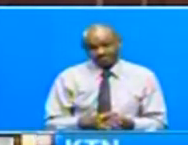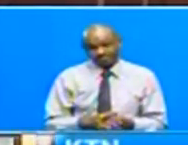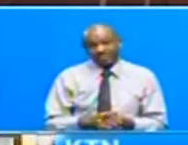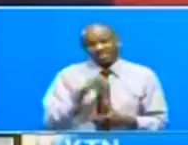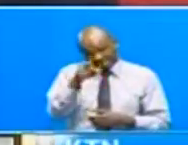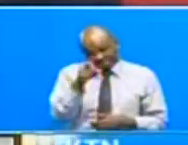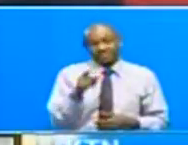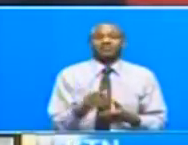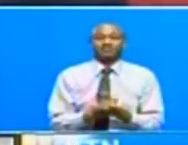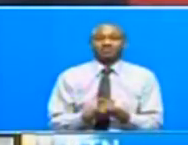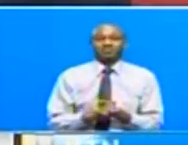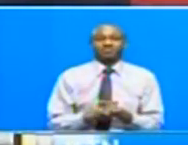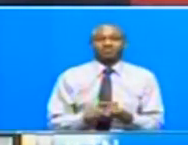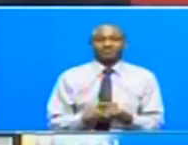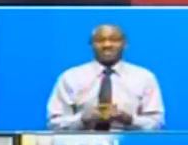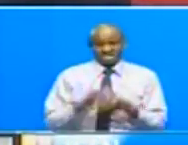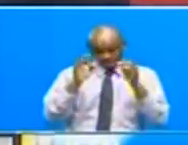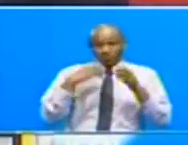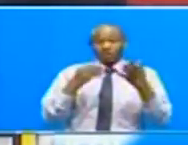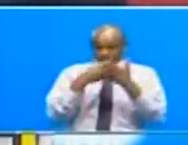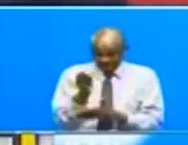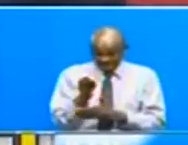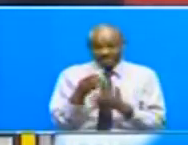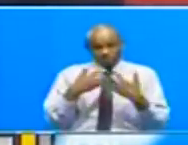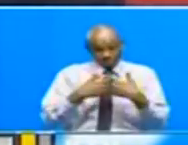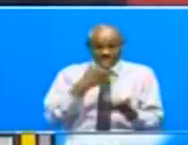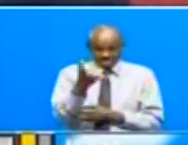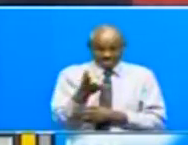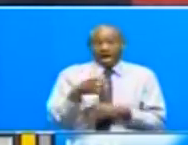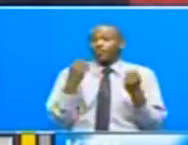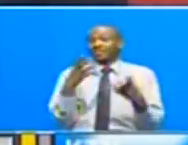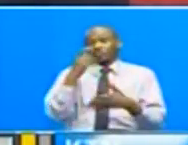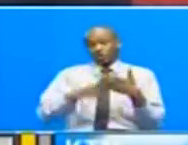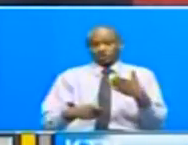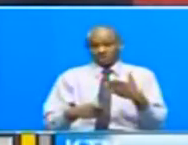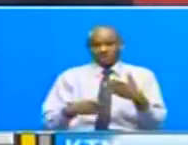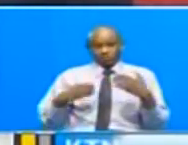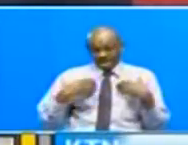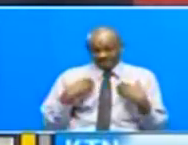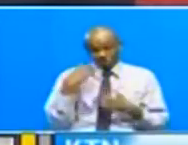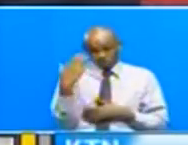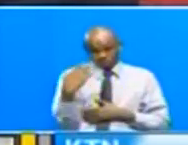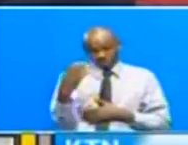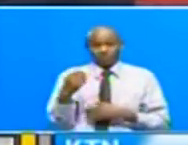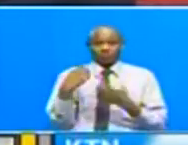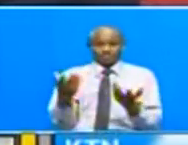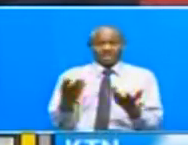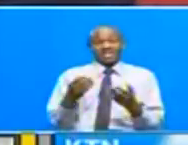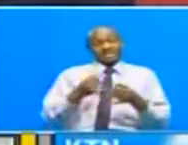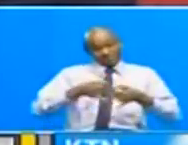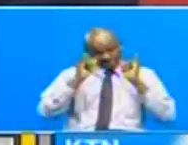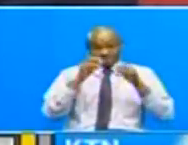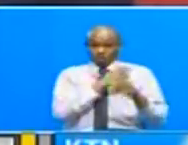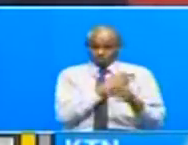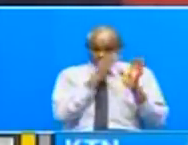223? That is the scandal. If we are to buy the equipment, how much would it cost us? There's a document which was done by independent